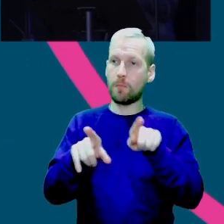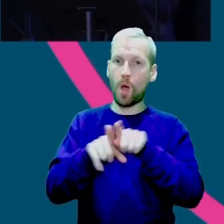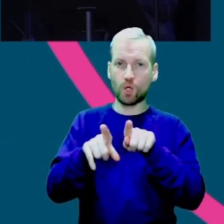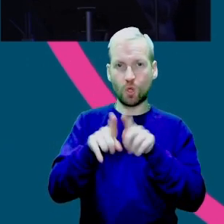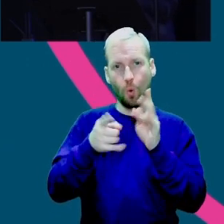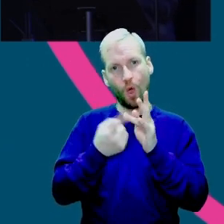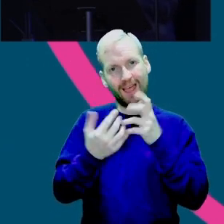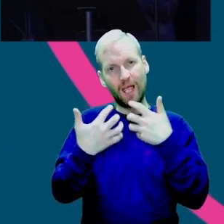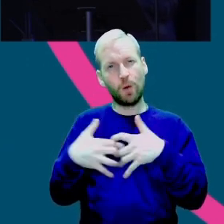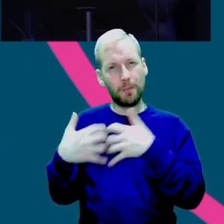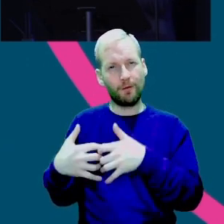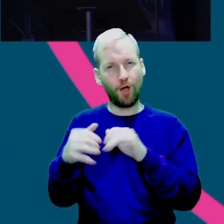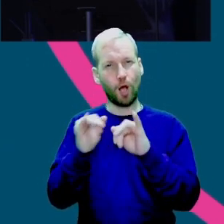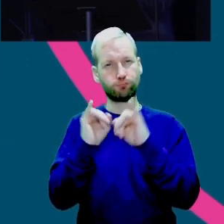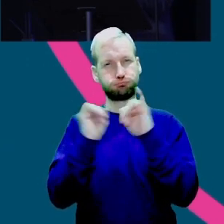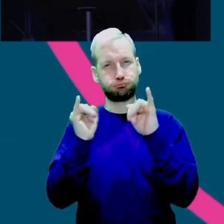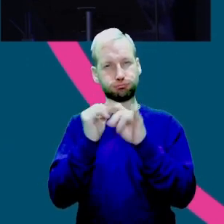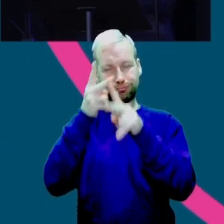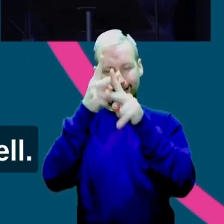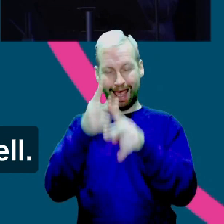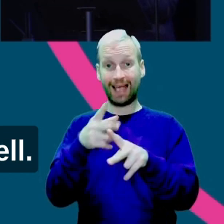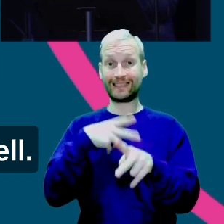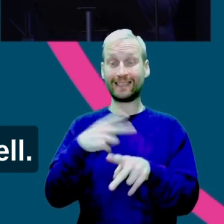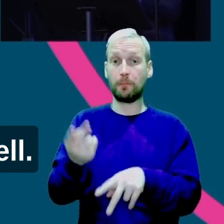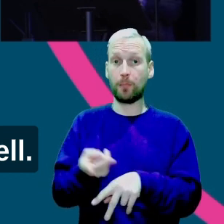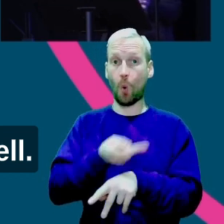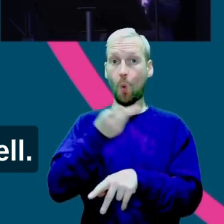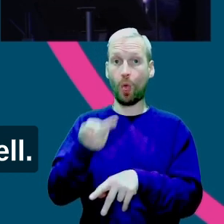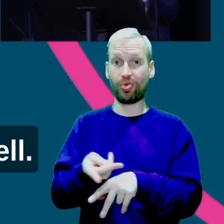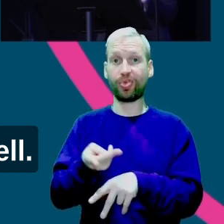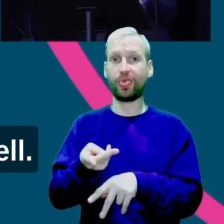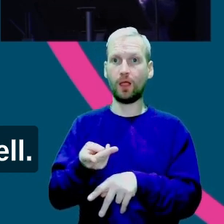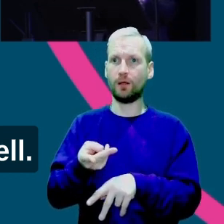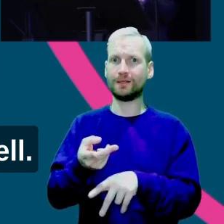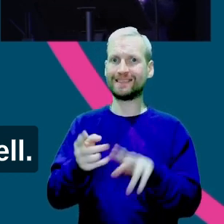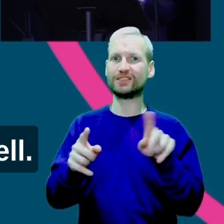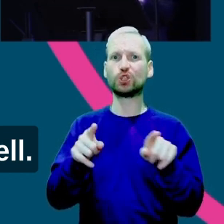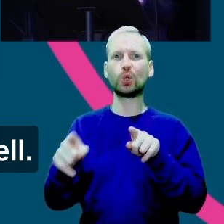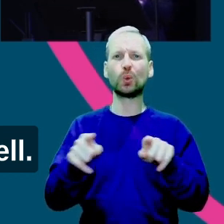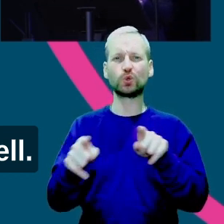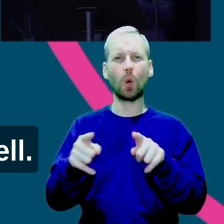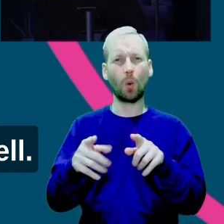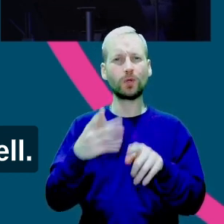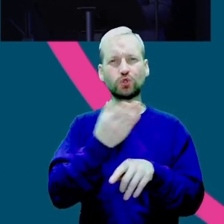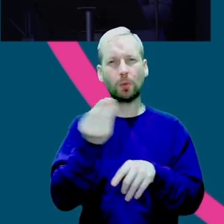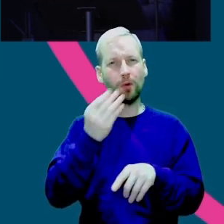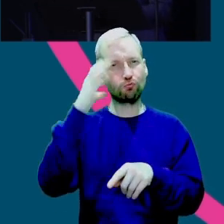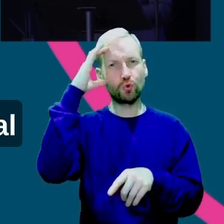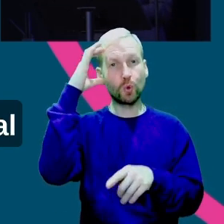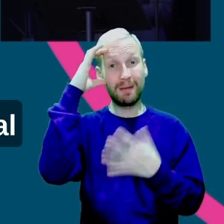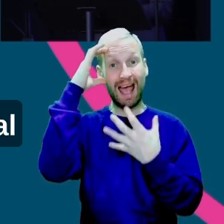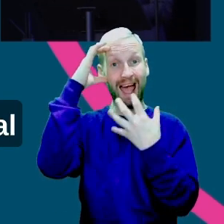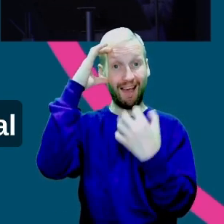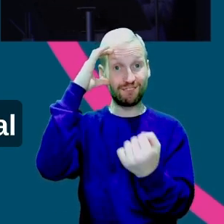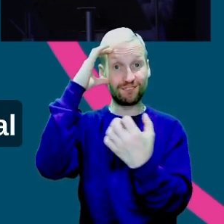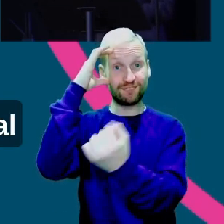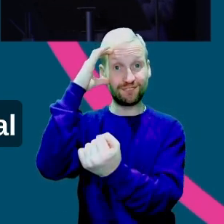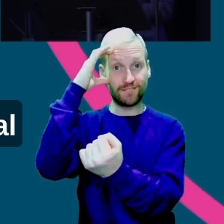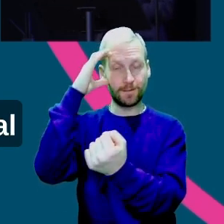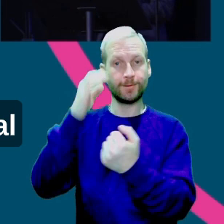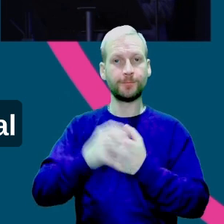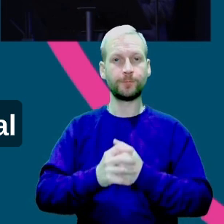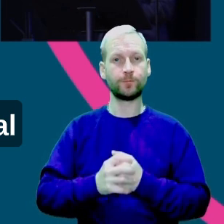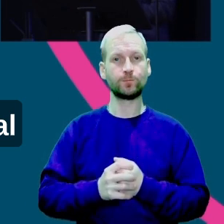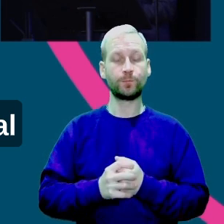for a critical care type patient, you need 2 of those, so we've put that into some of these rooms as well. We've looked